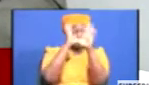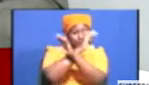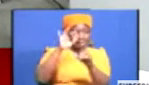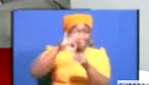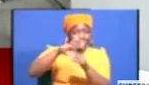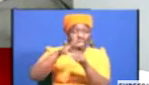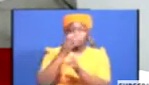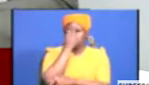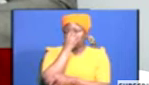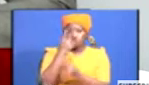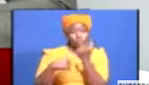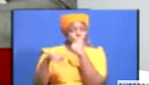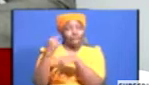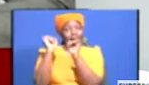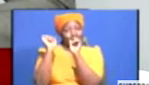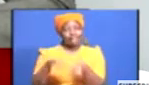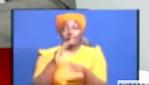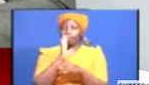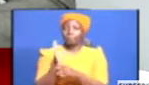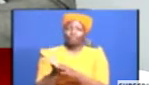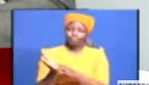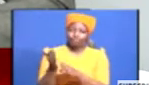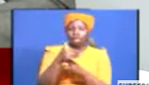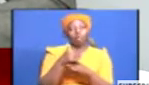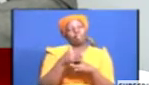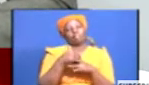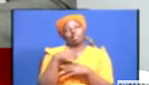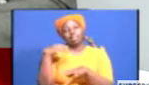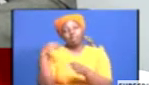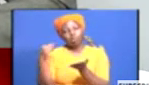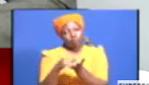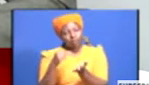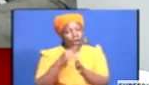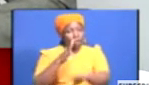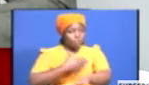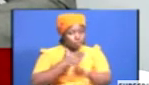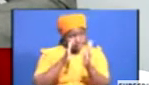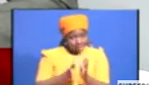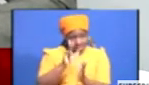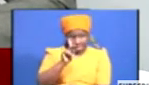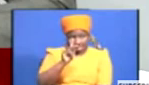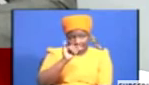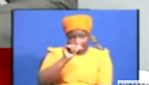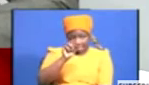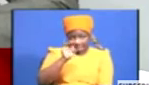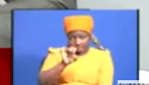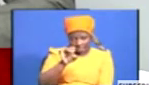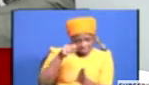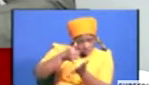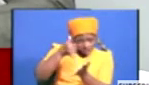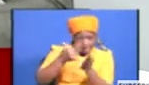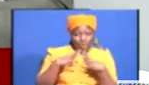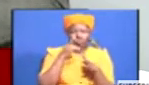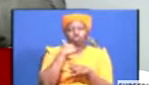be consolidated. Gospel musician, come politician Reuben Kigame are among those who want the apex court to nullify